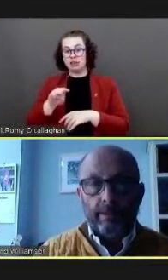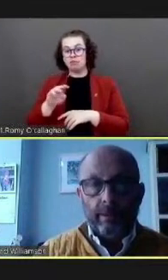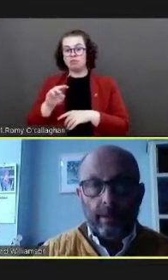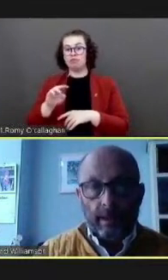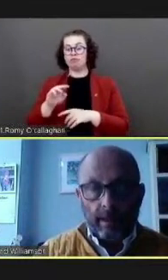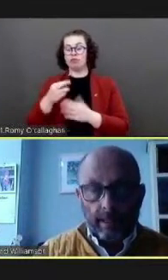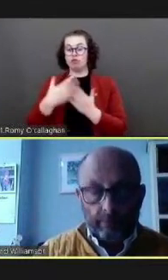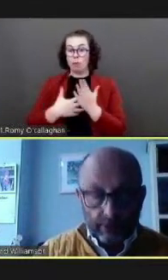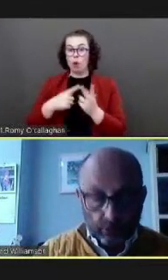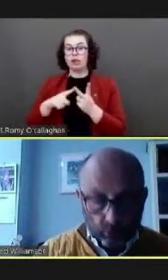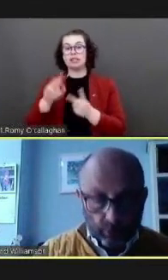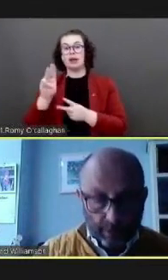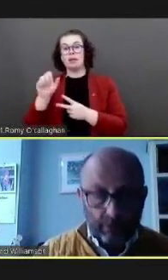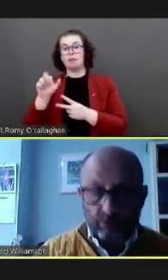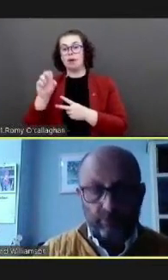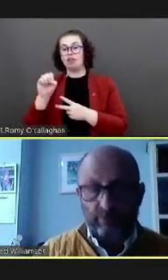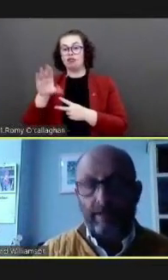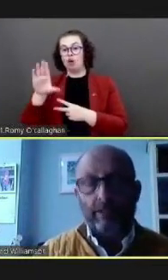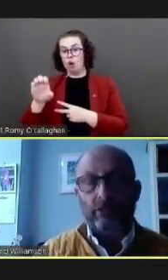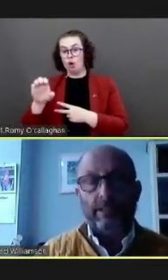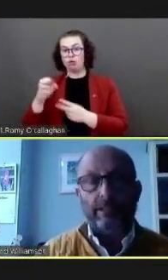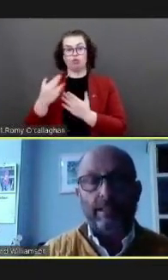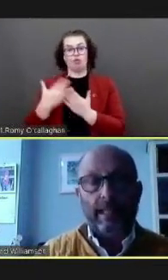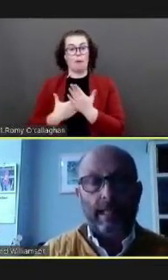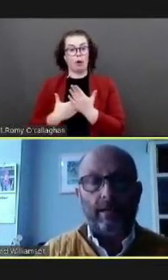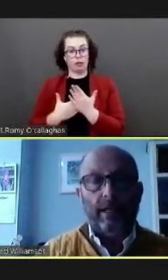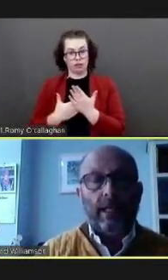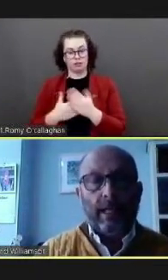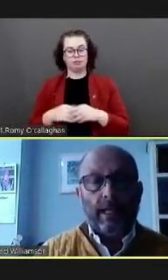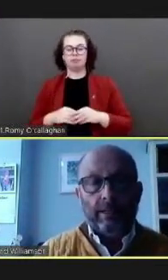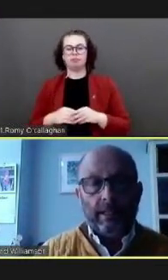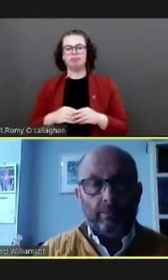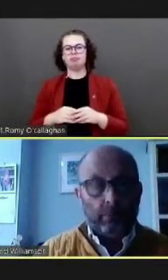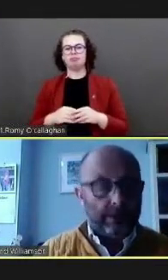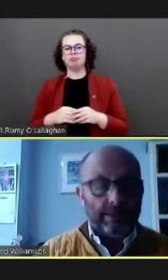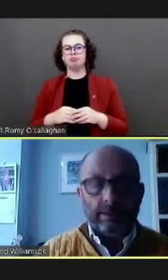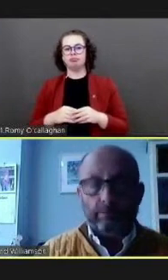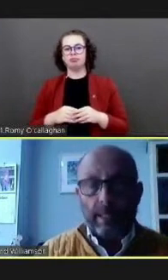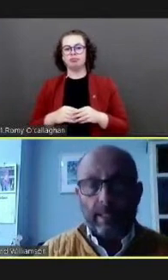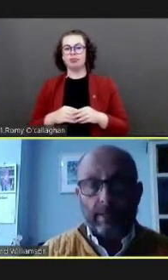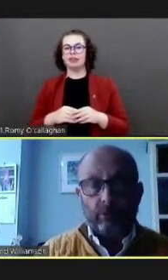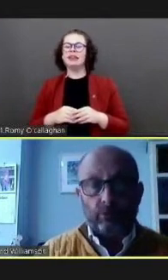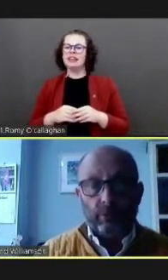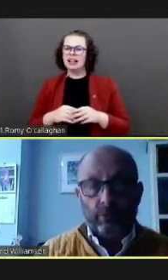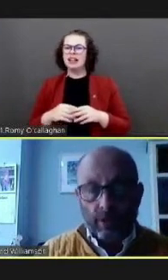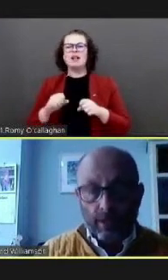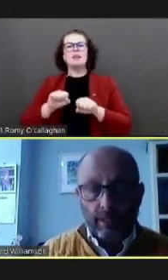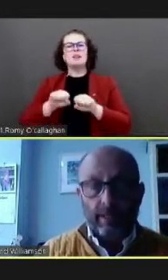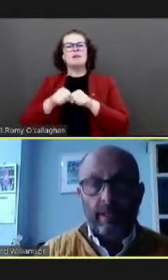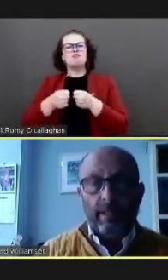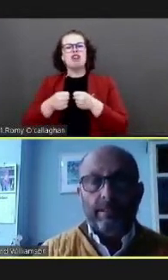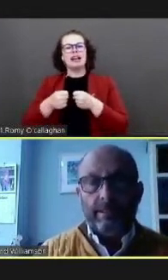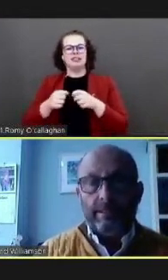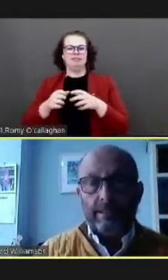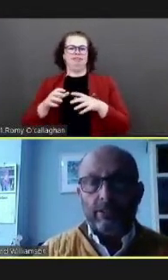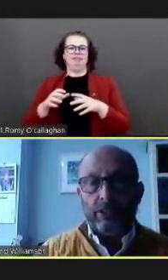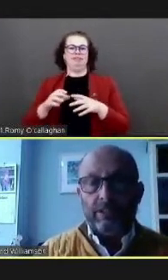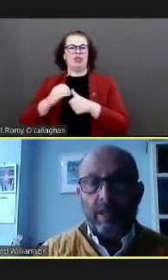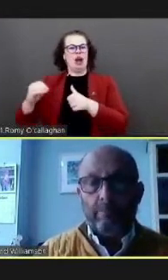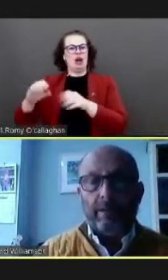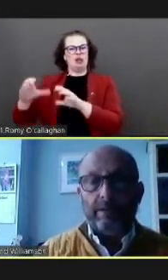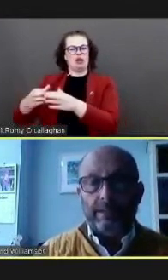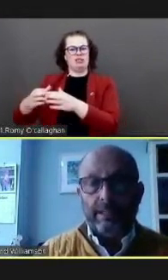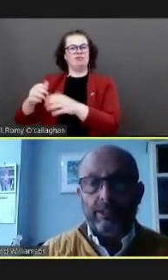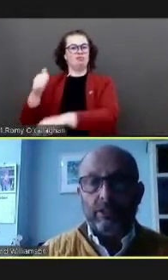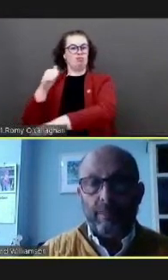And it was all, it was very interesting to hear in the prisons breakout earlier the